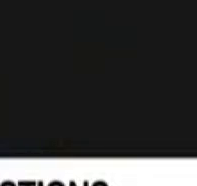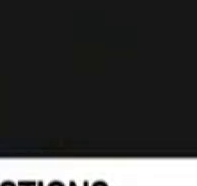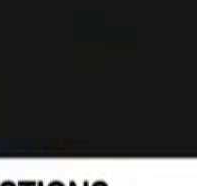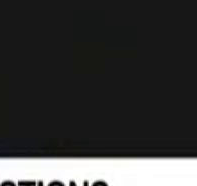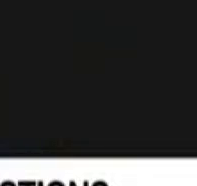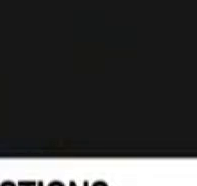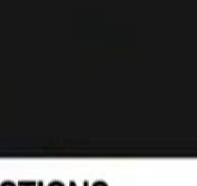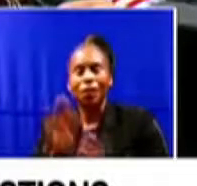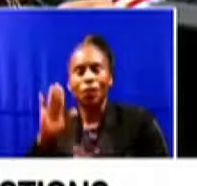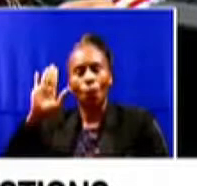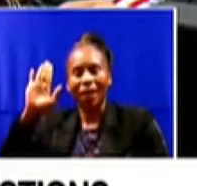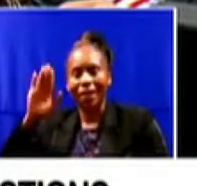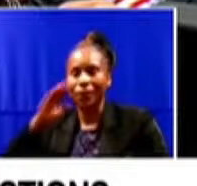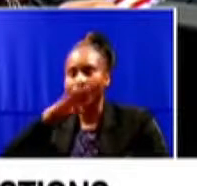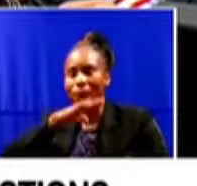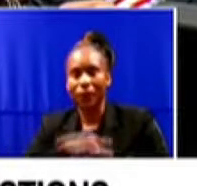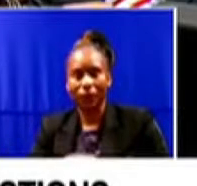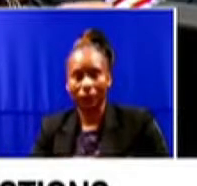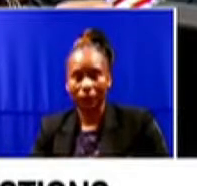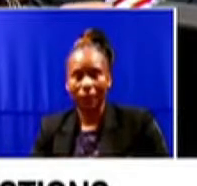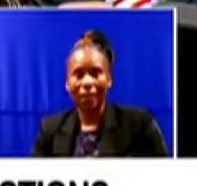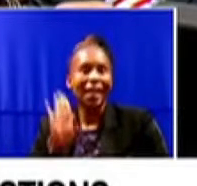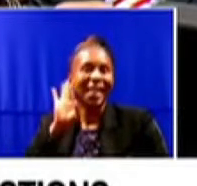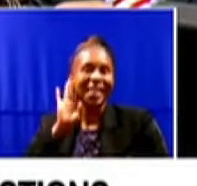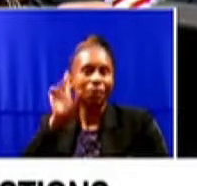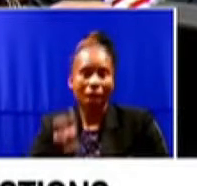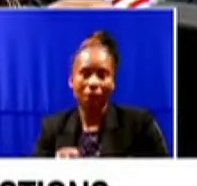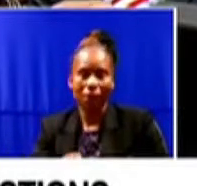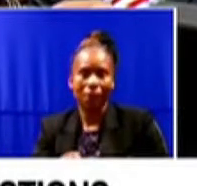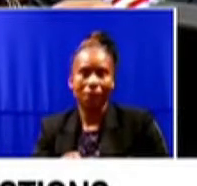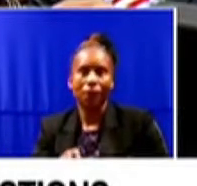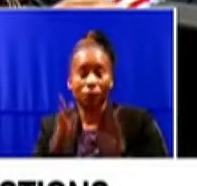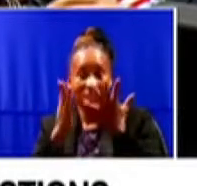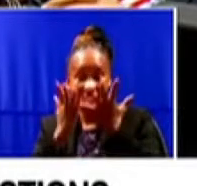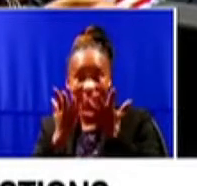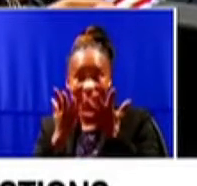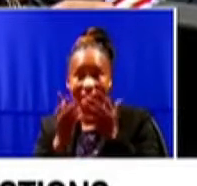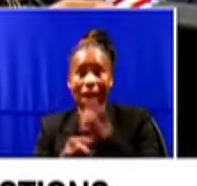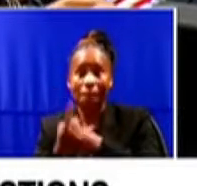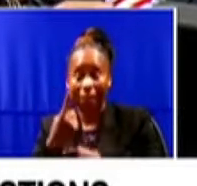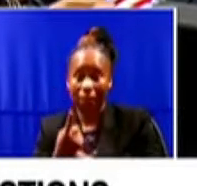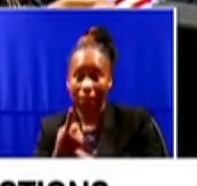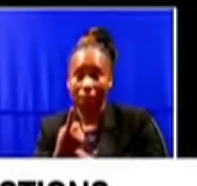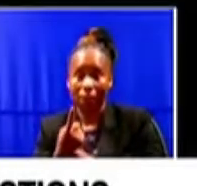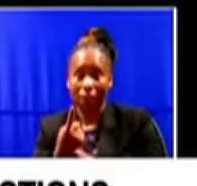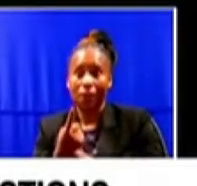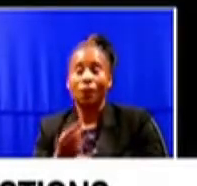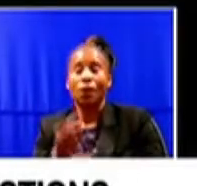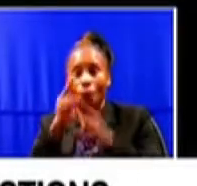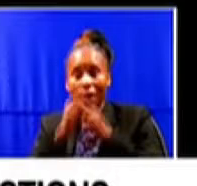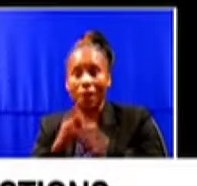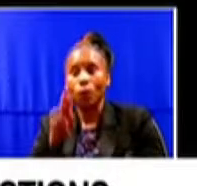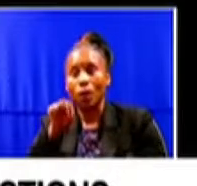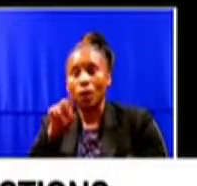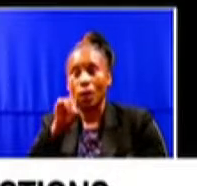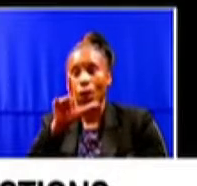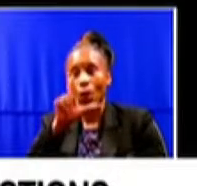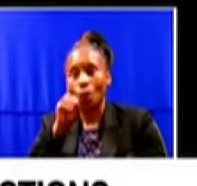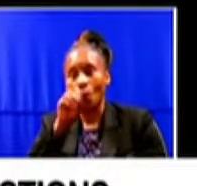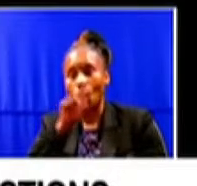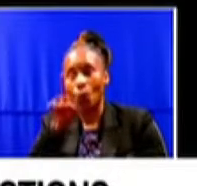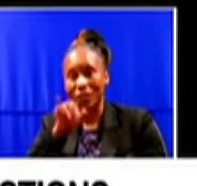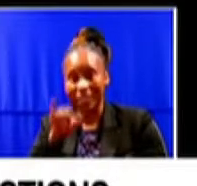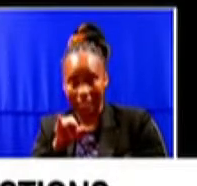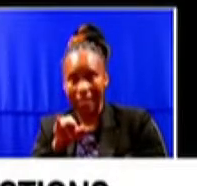as a president. Now, again, he has just done it. It's the third time. Honorable Ndosi, you are breaking this rule for the third time. You